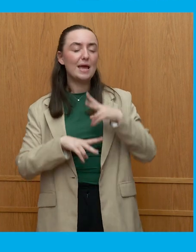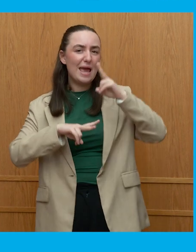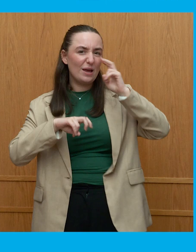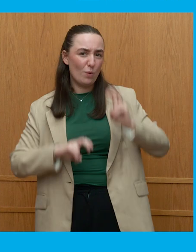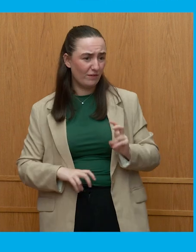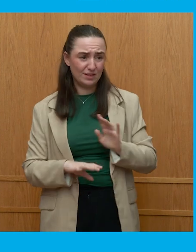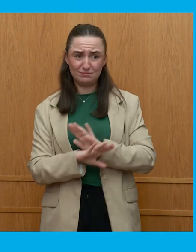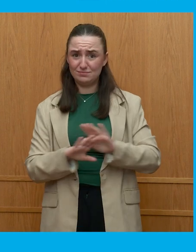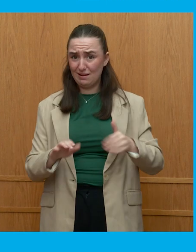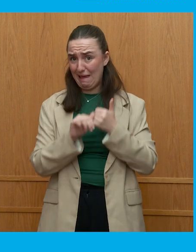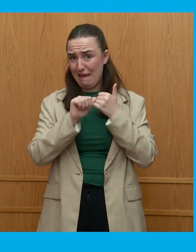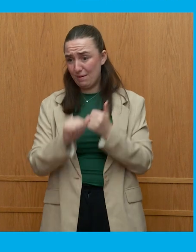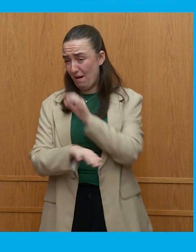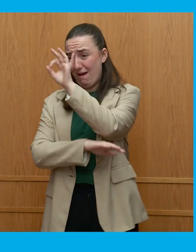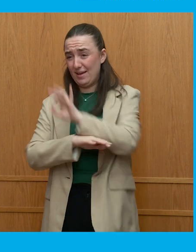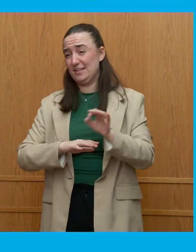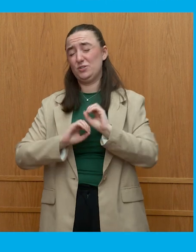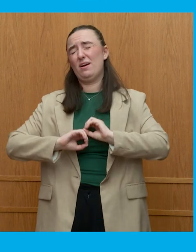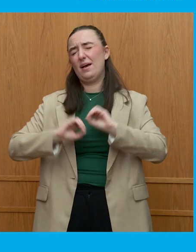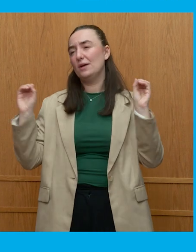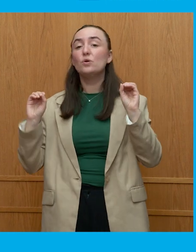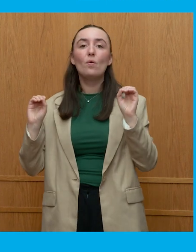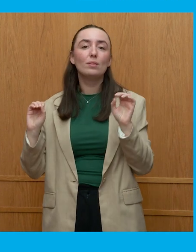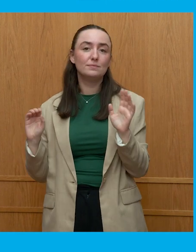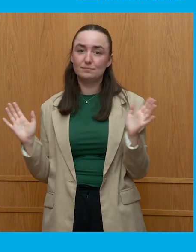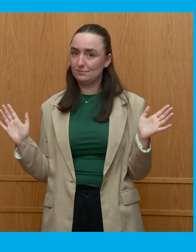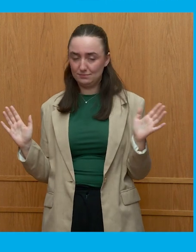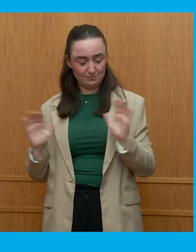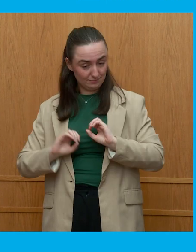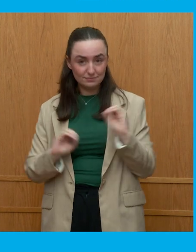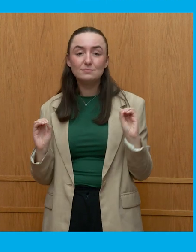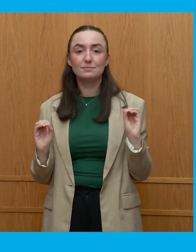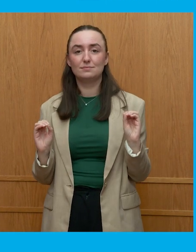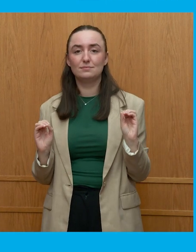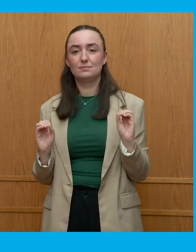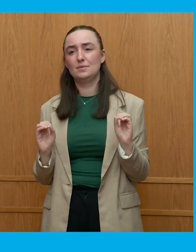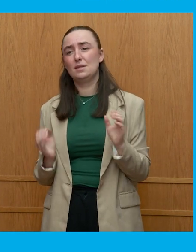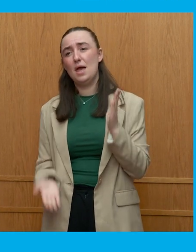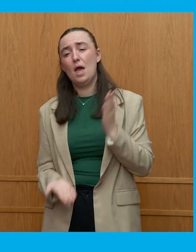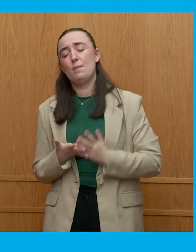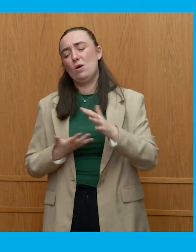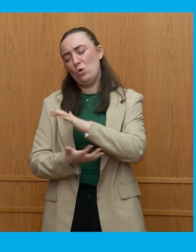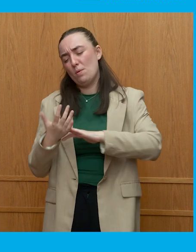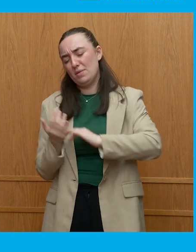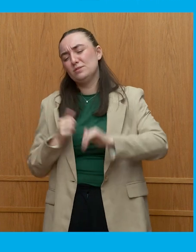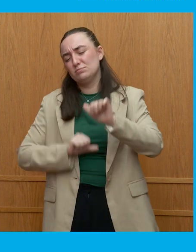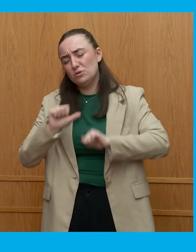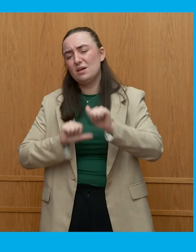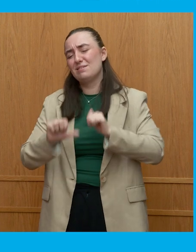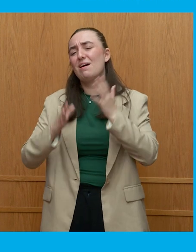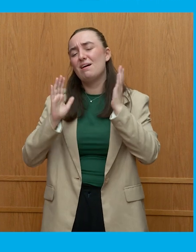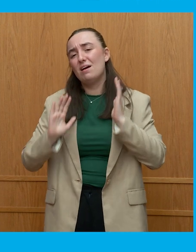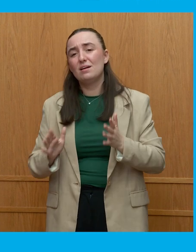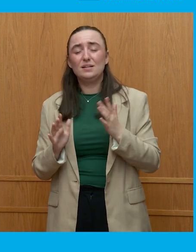all. What you were saying, that we had to, in the middle of a very complex process, doing